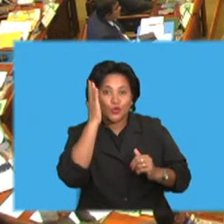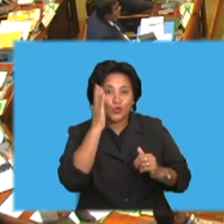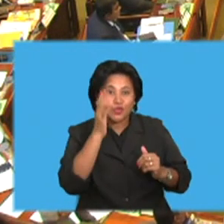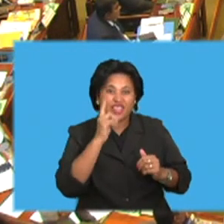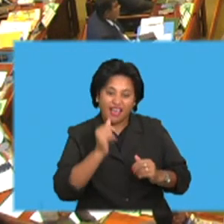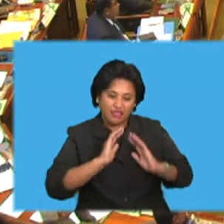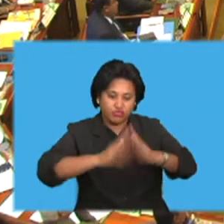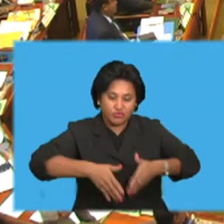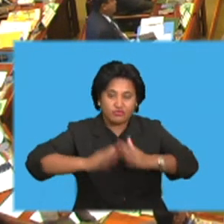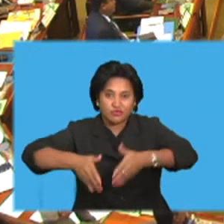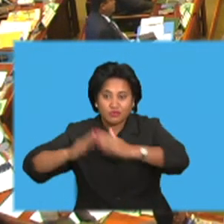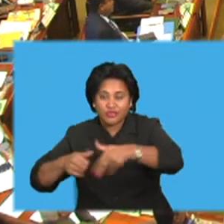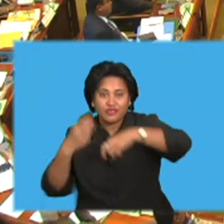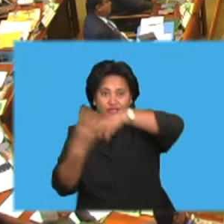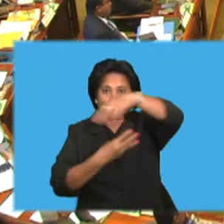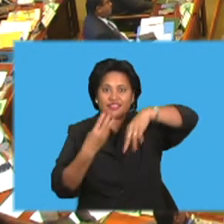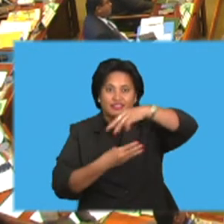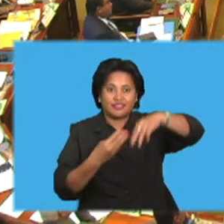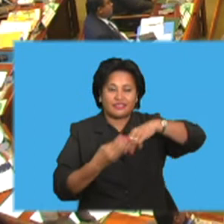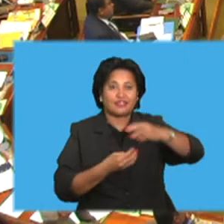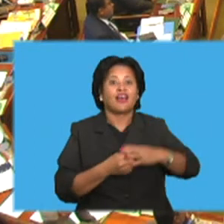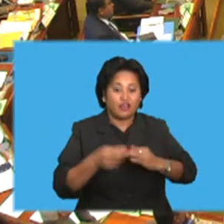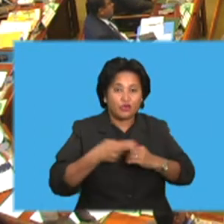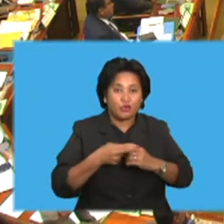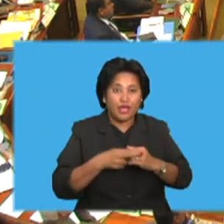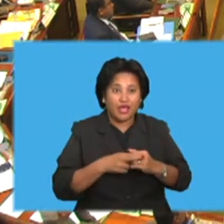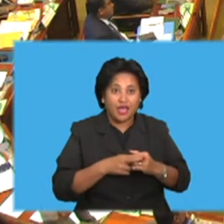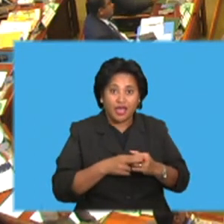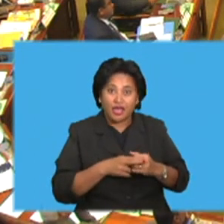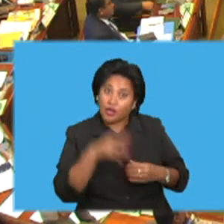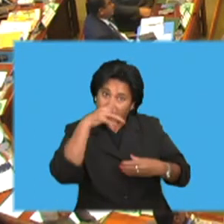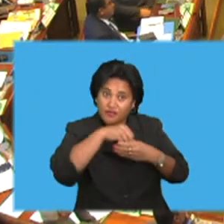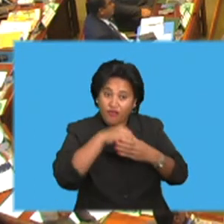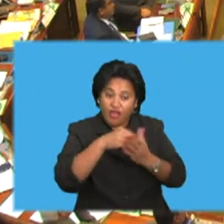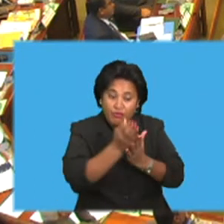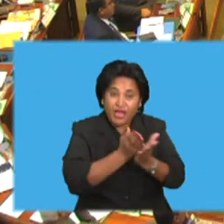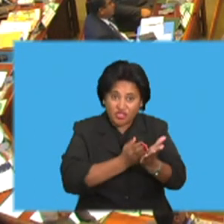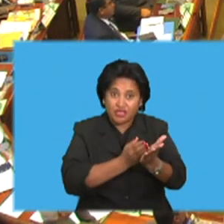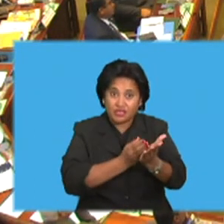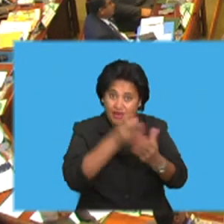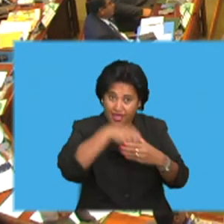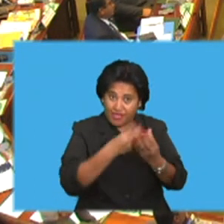destroyed by T.C. Winston will be systematically addressed in the next proposed budget?